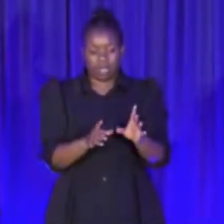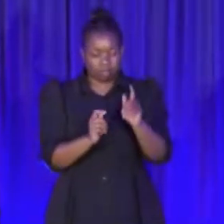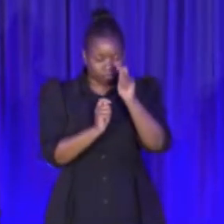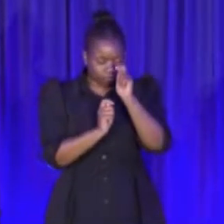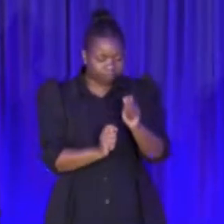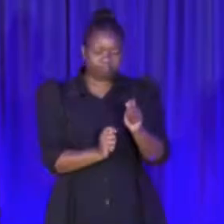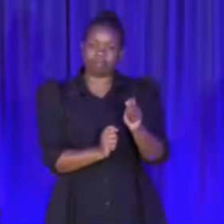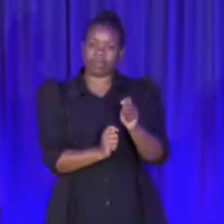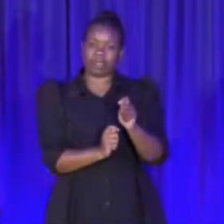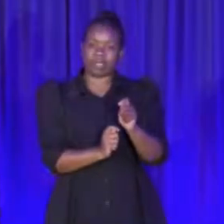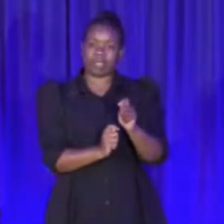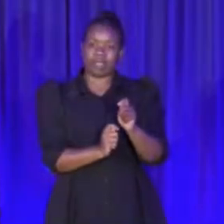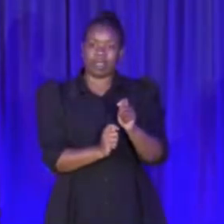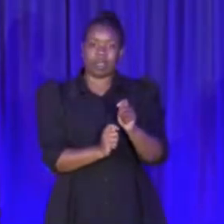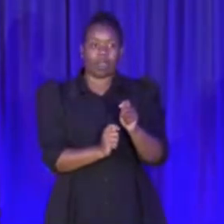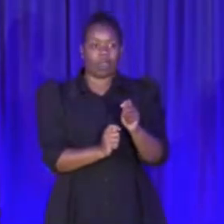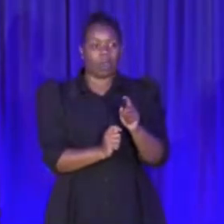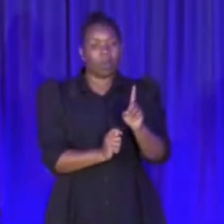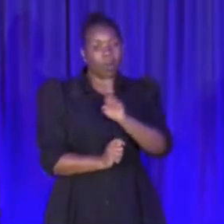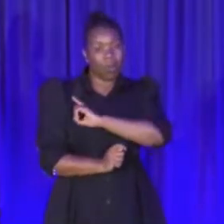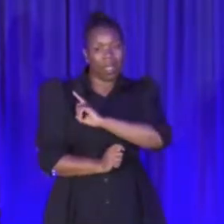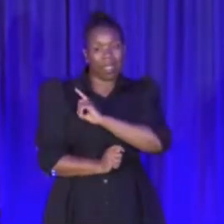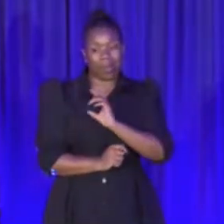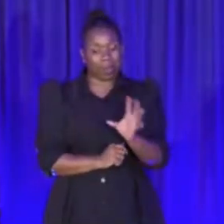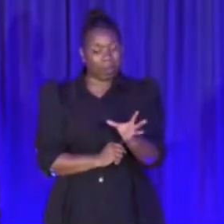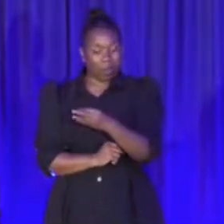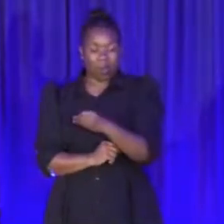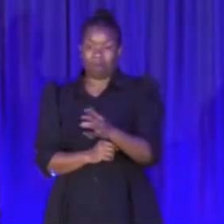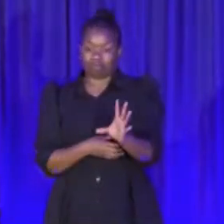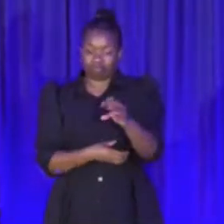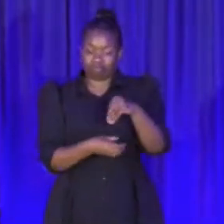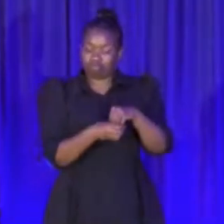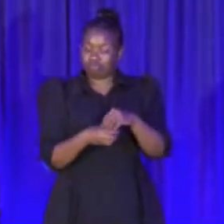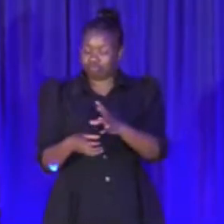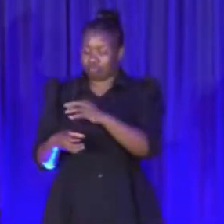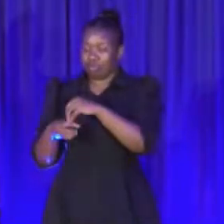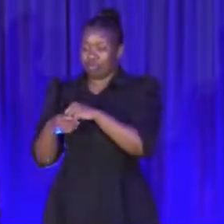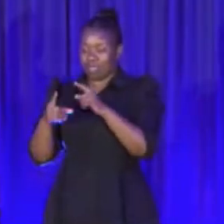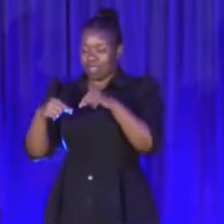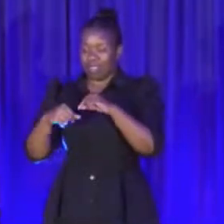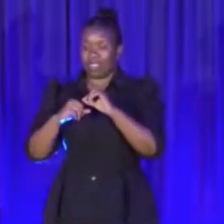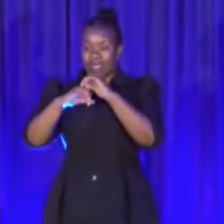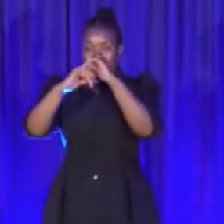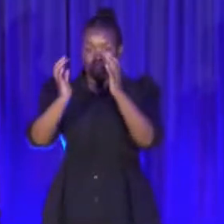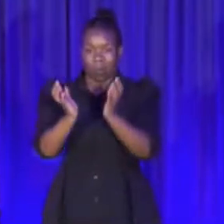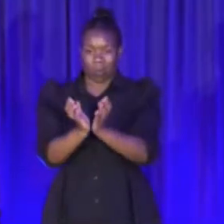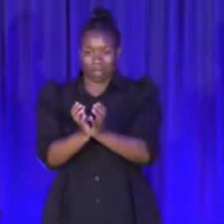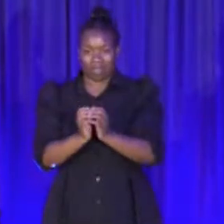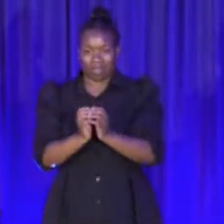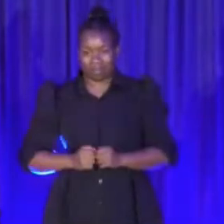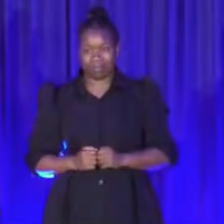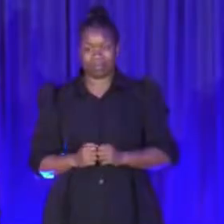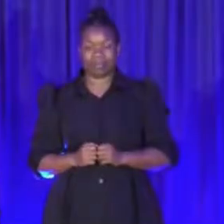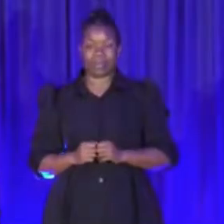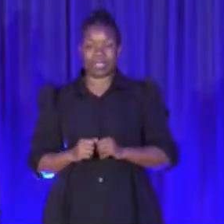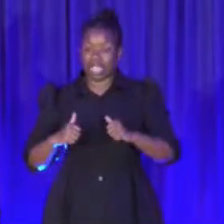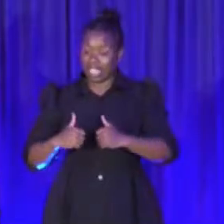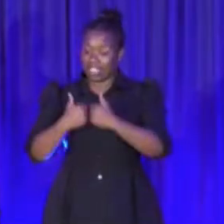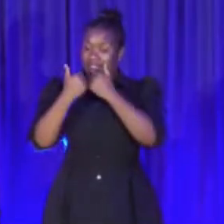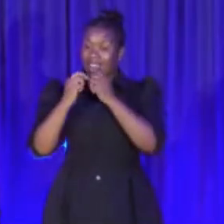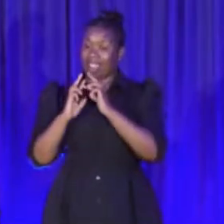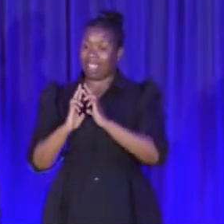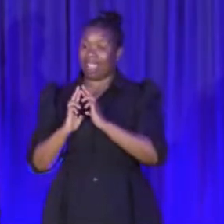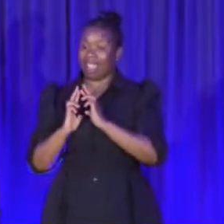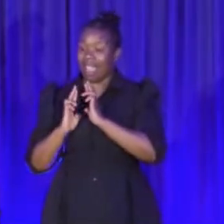acknowledge that we all contribute to this work. The answer to the challenge within